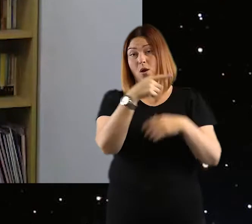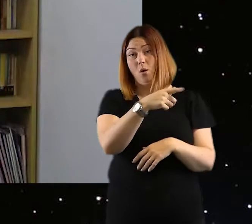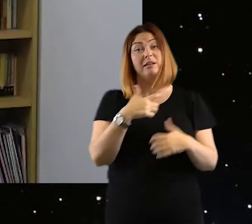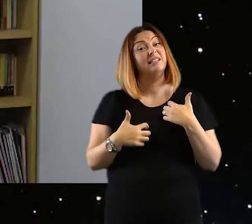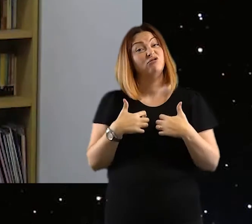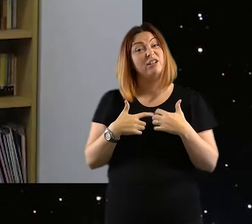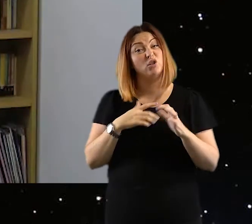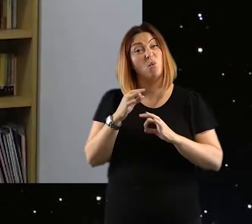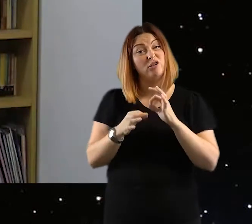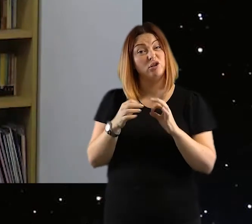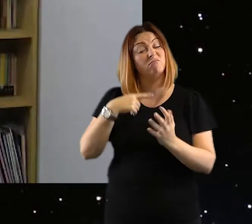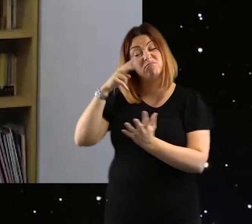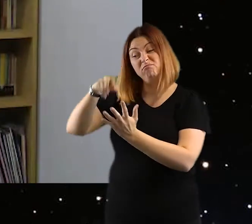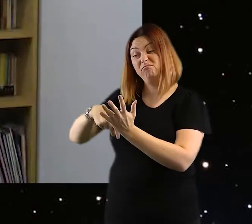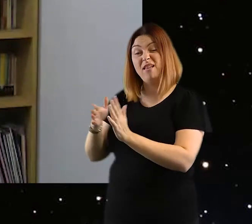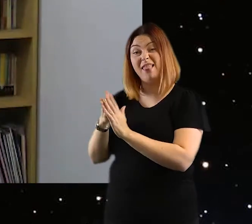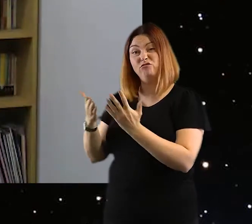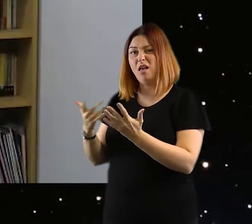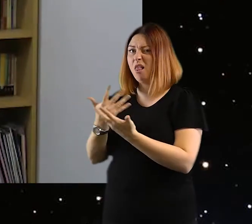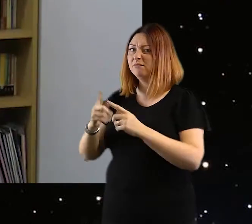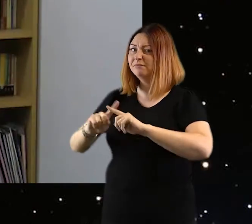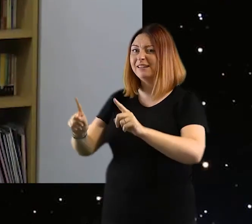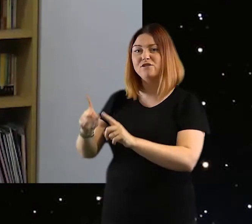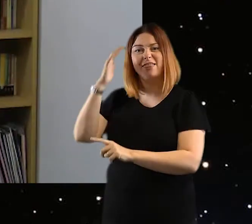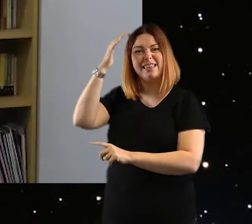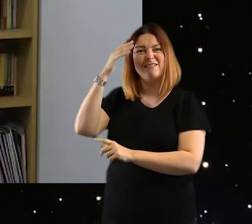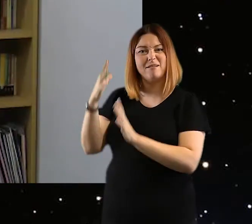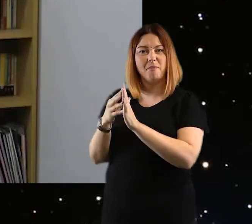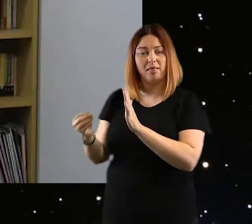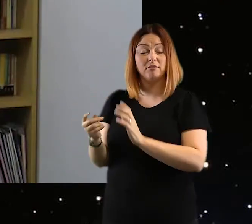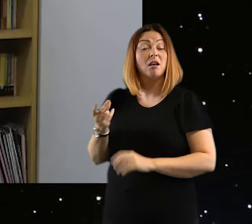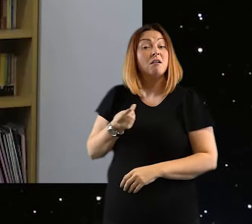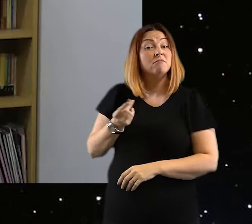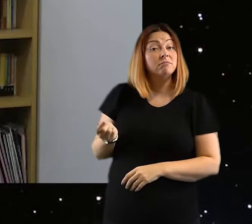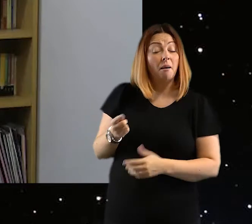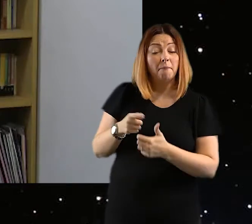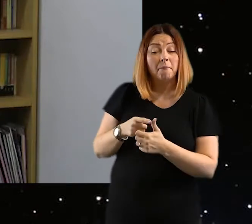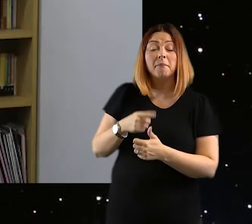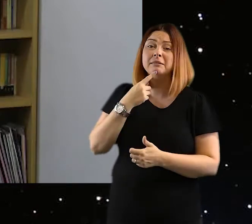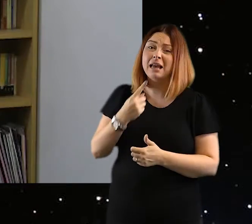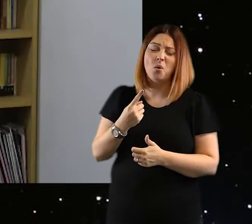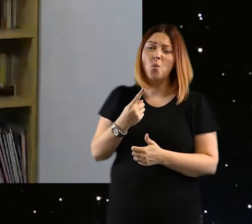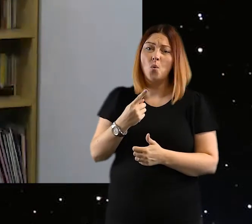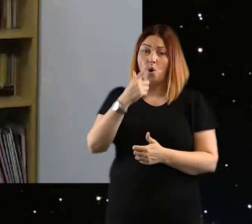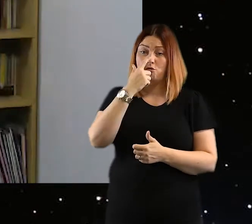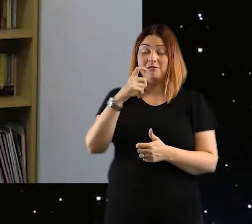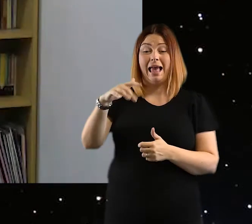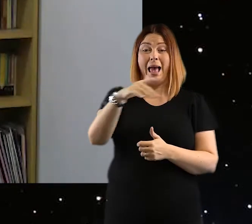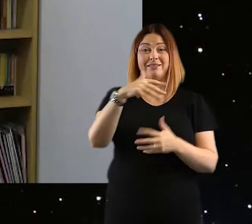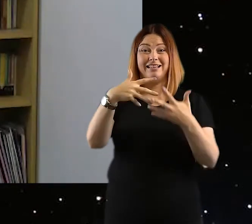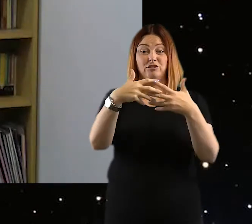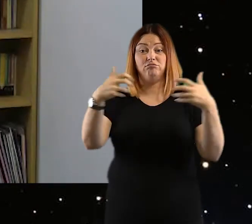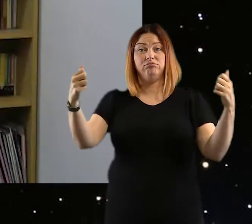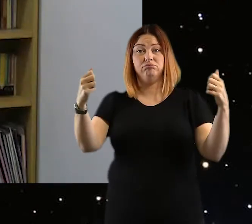and you'll see in the literature a lot of different sort of theoretical models. And some, there is a suggestion that this could perhaps strip away the